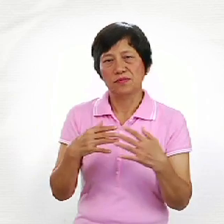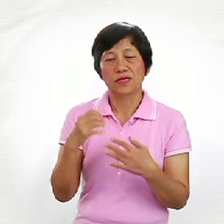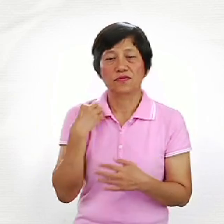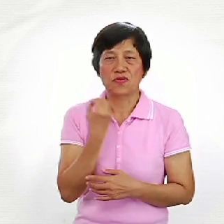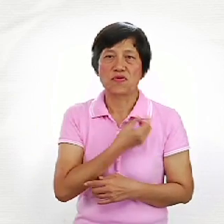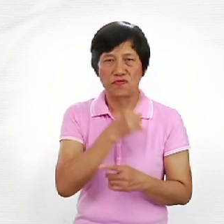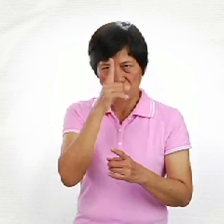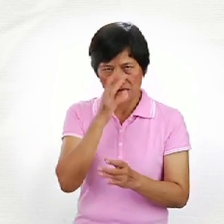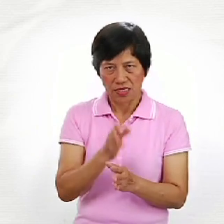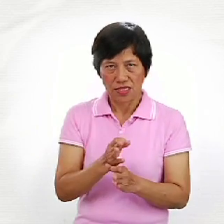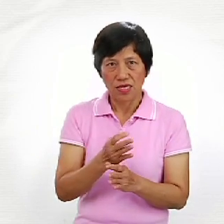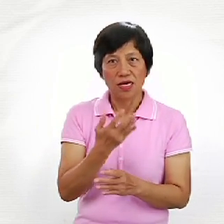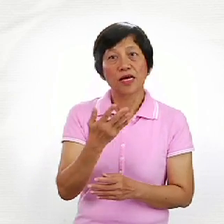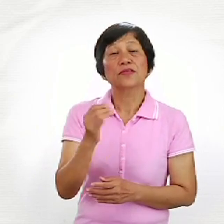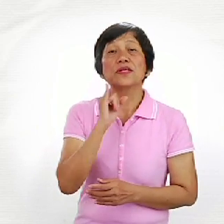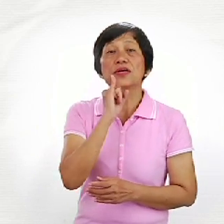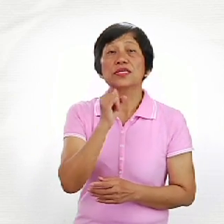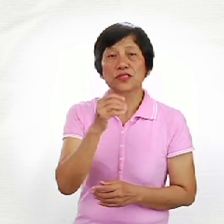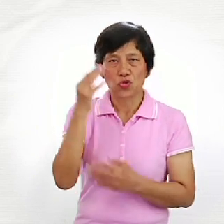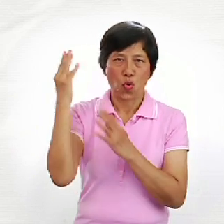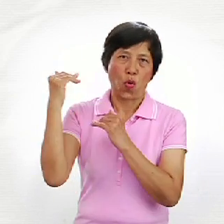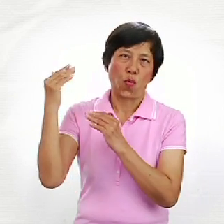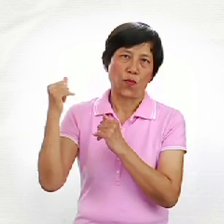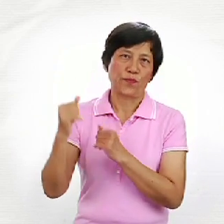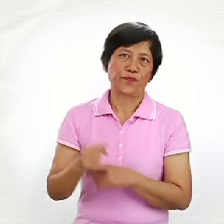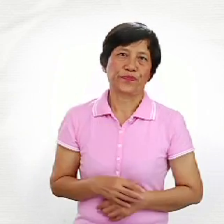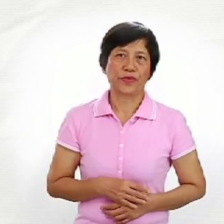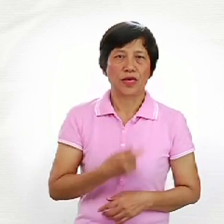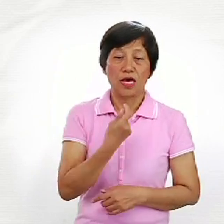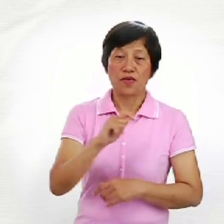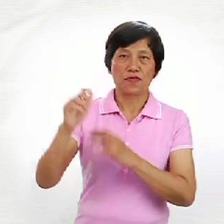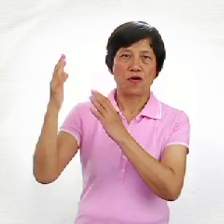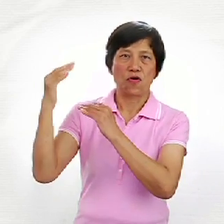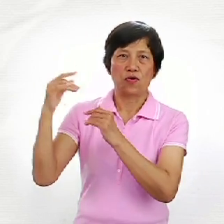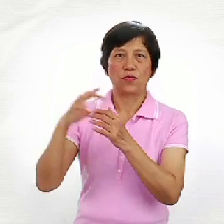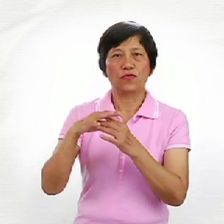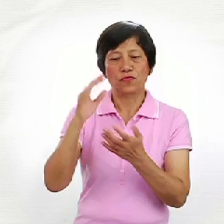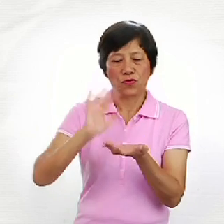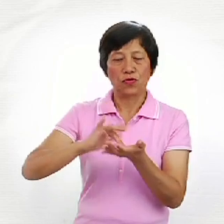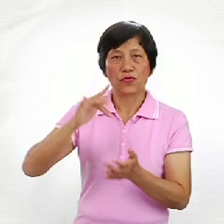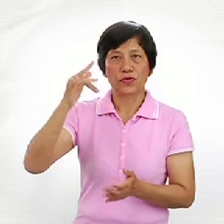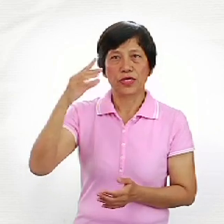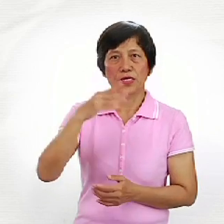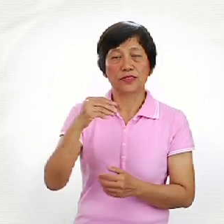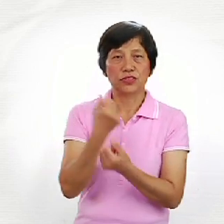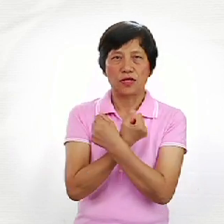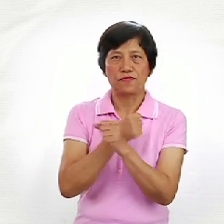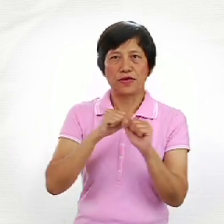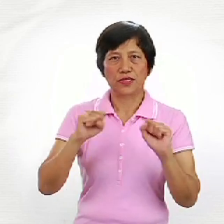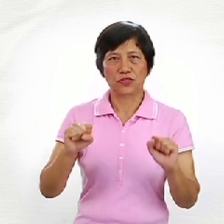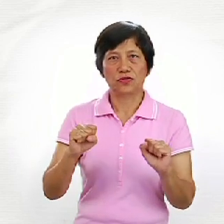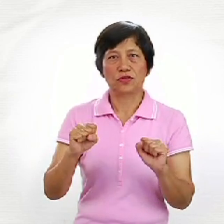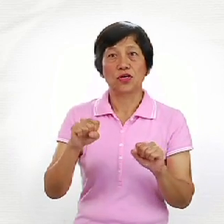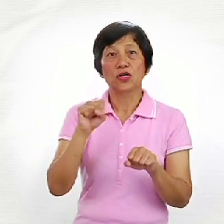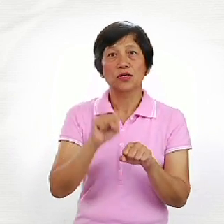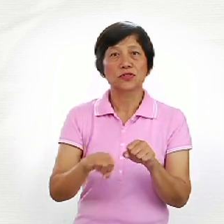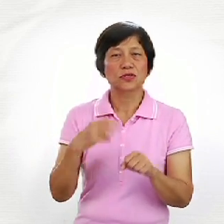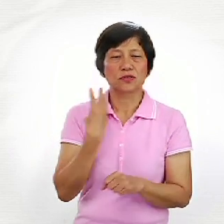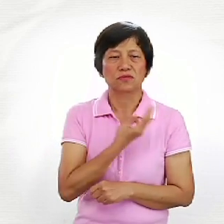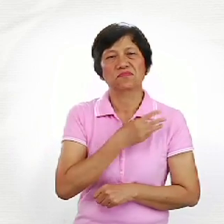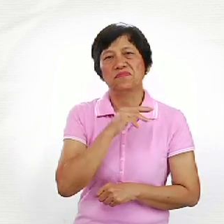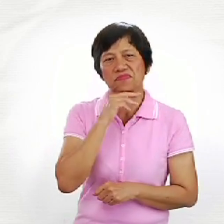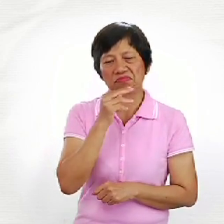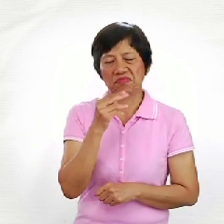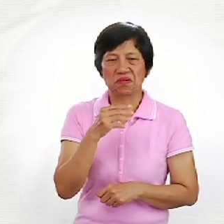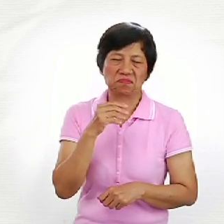hope. The hope of glory, the hope of salvation. So we should not wallow